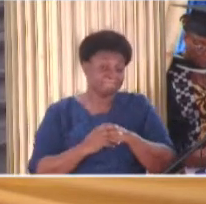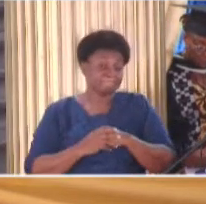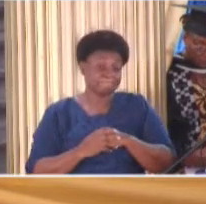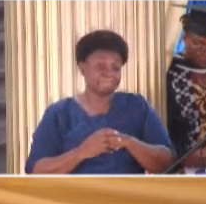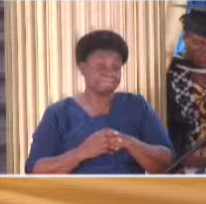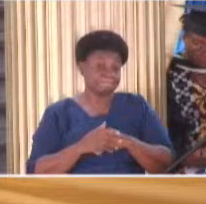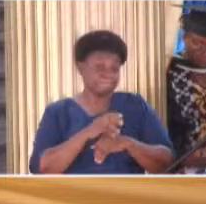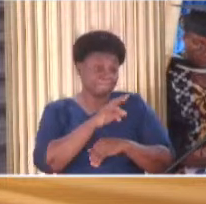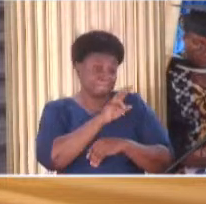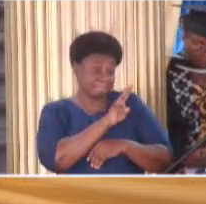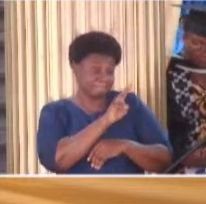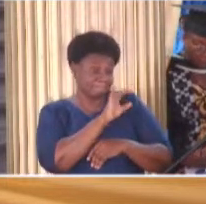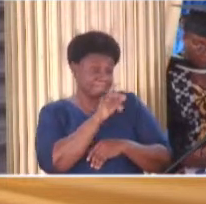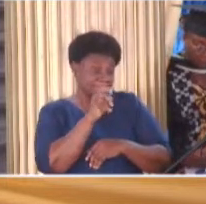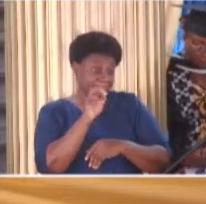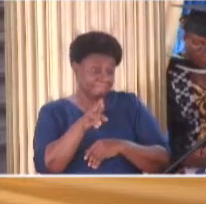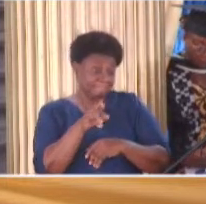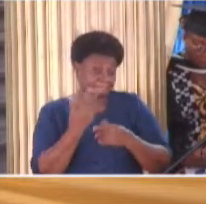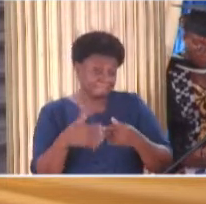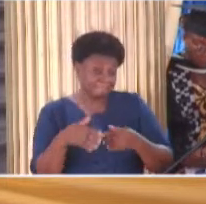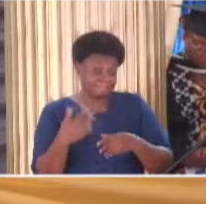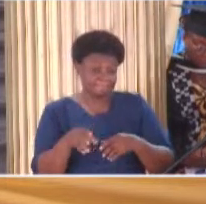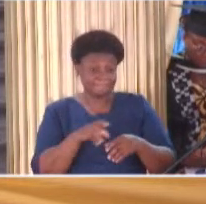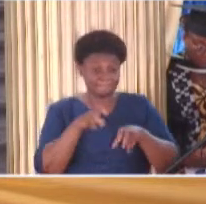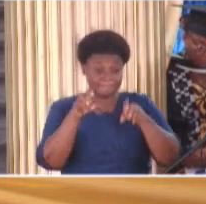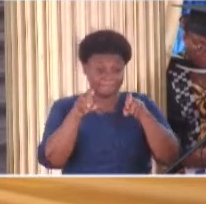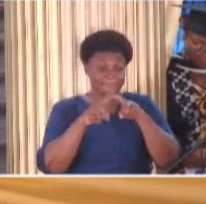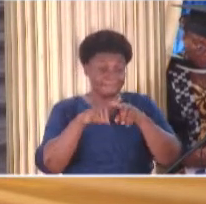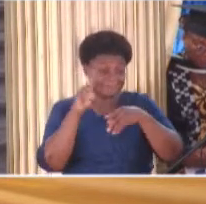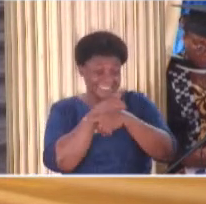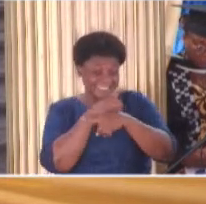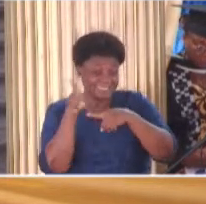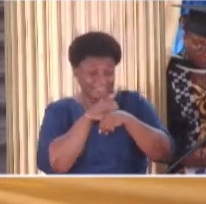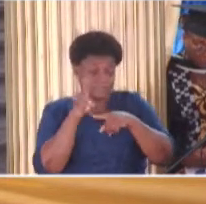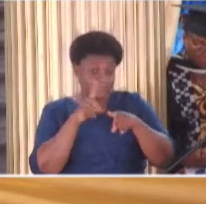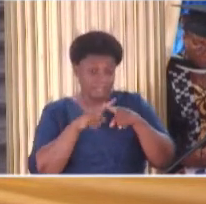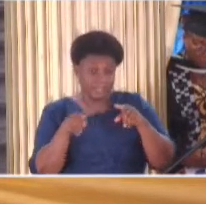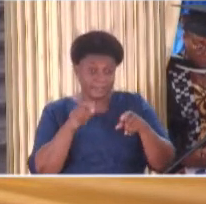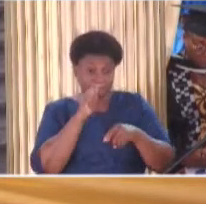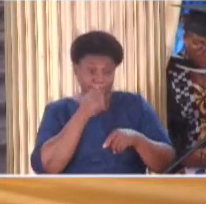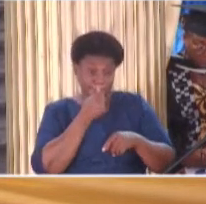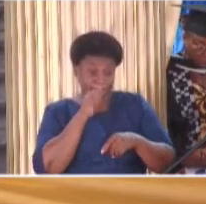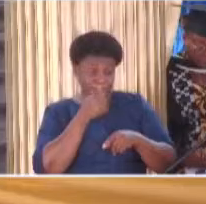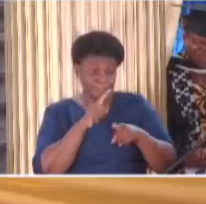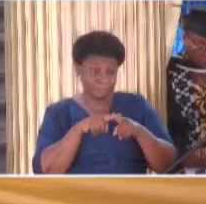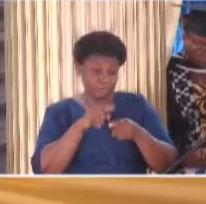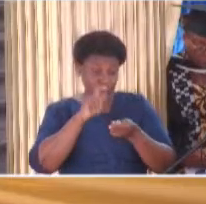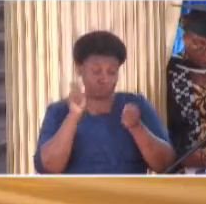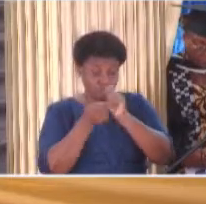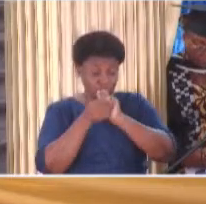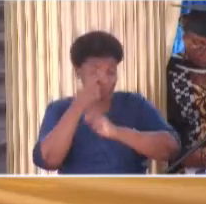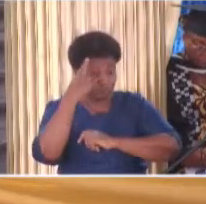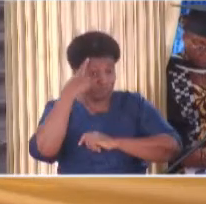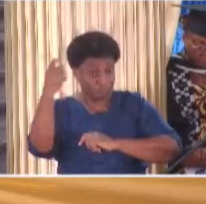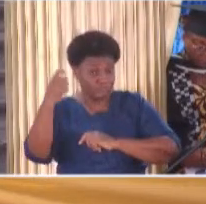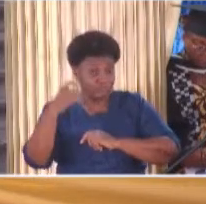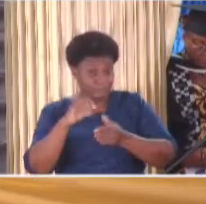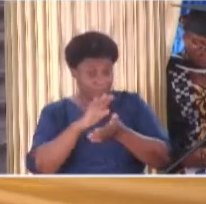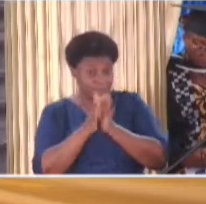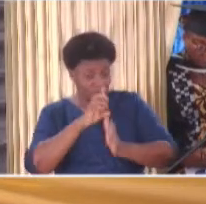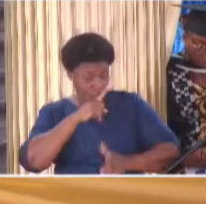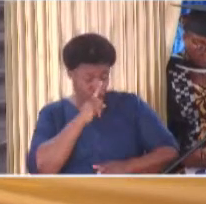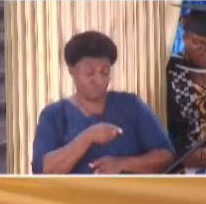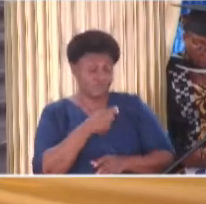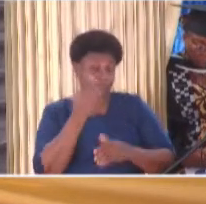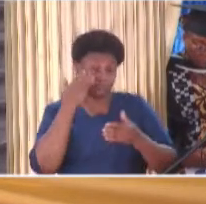Victor's journey epitomizes his motto: discipline and perseverance turn dreams into reality. Looking